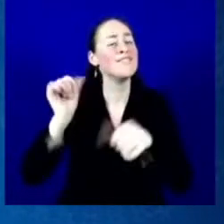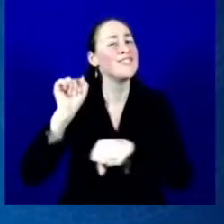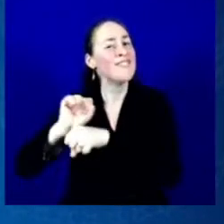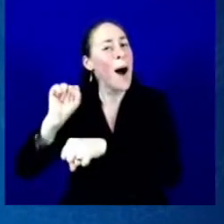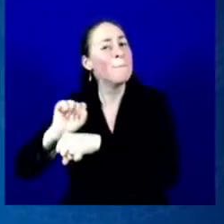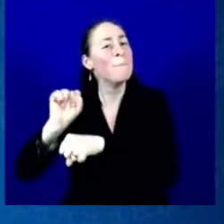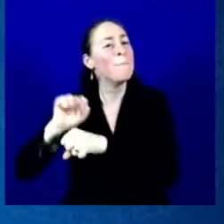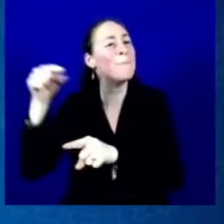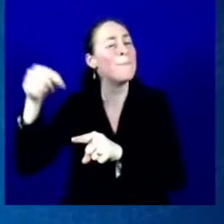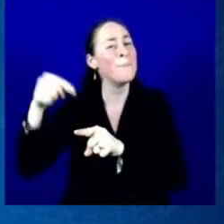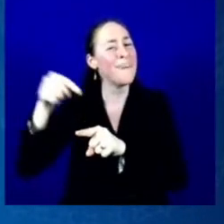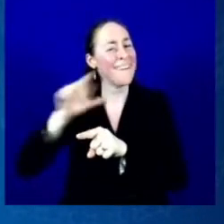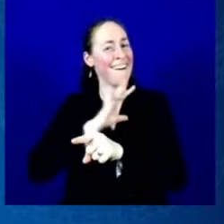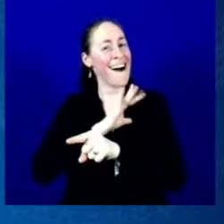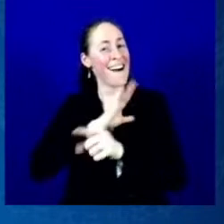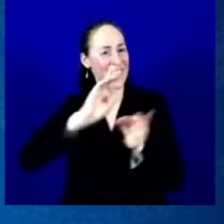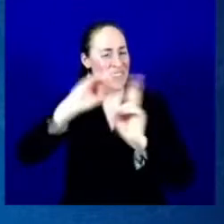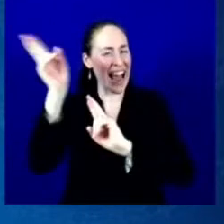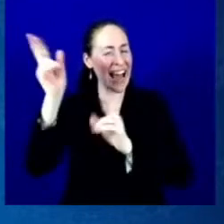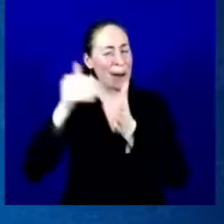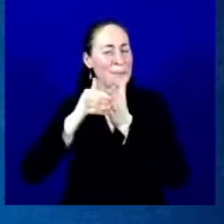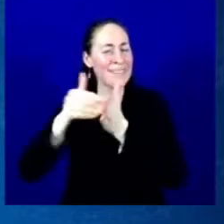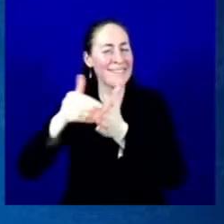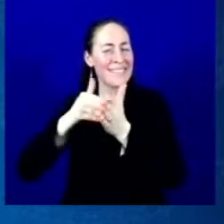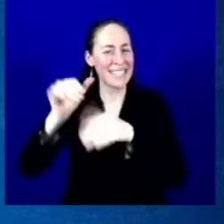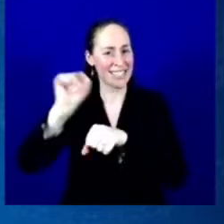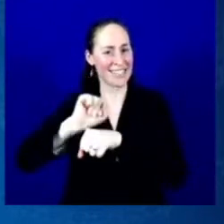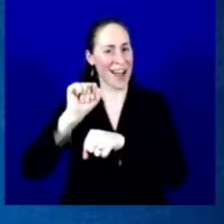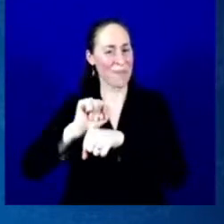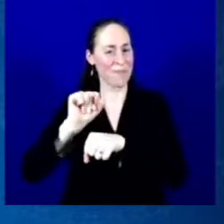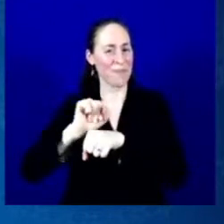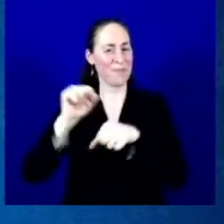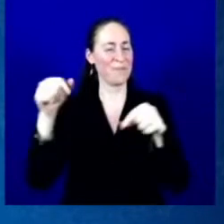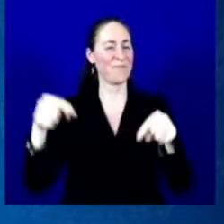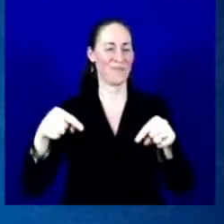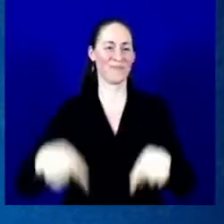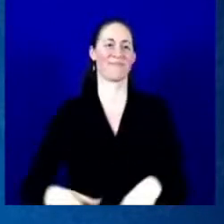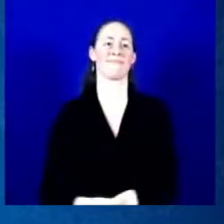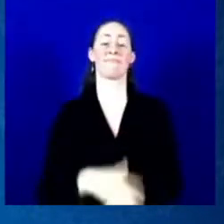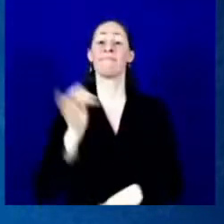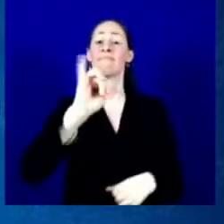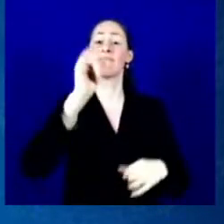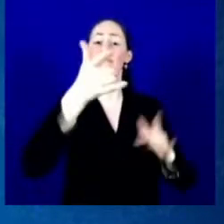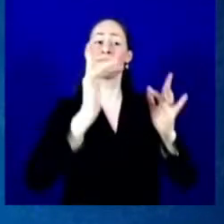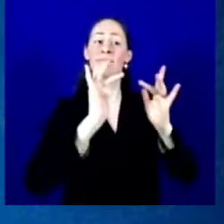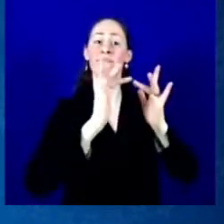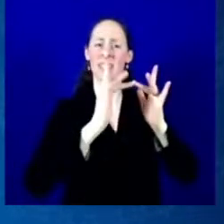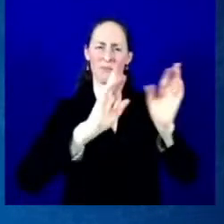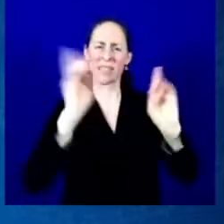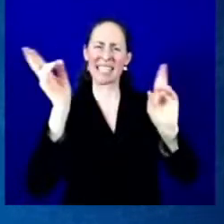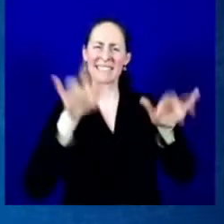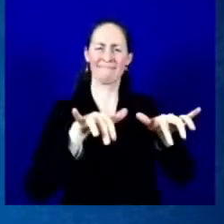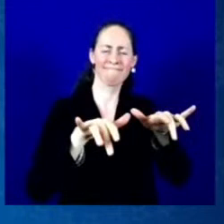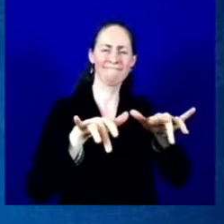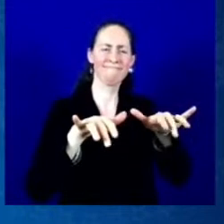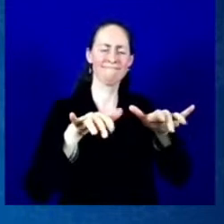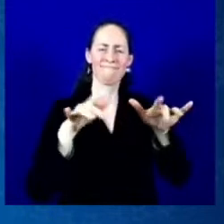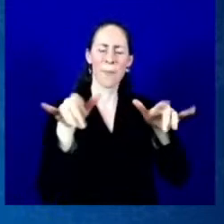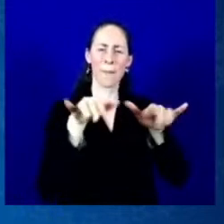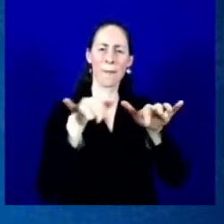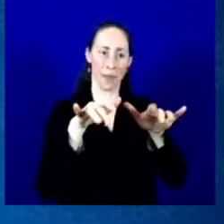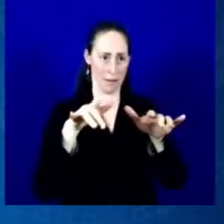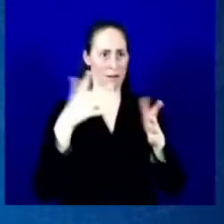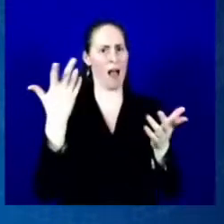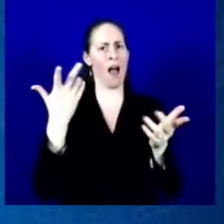It creates jobs connecting every American with high-speed internet, including 35% of the rural America